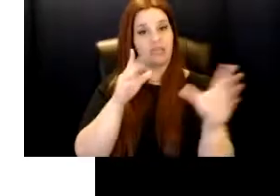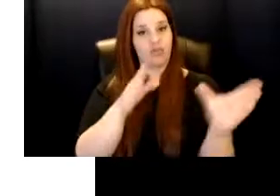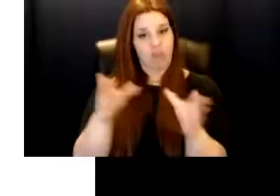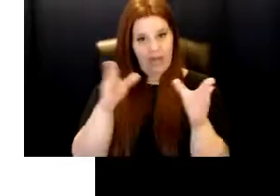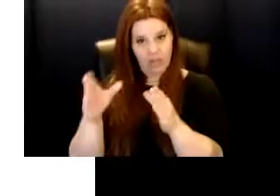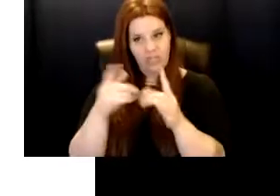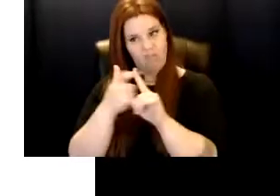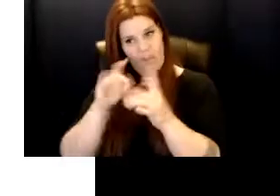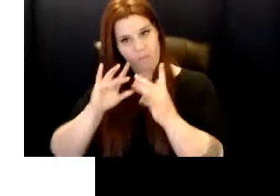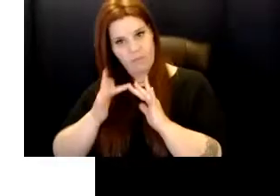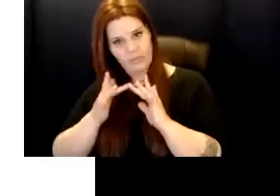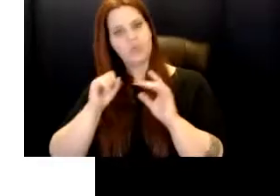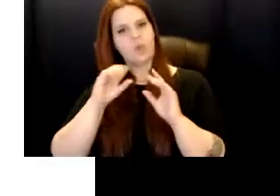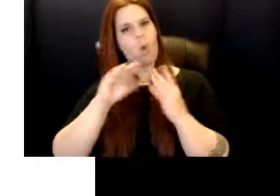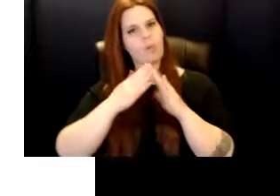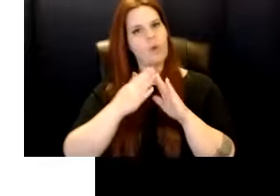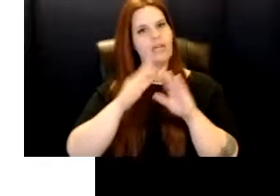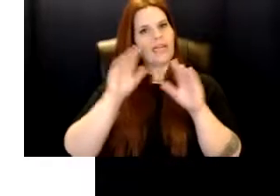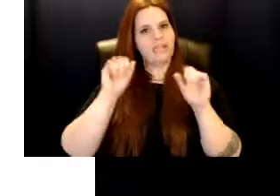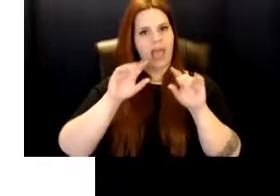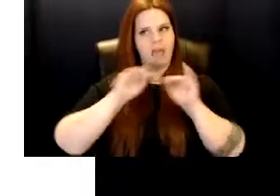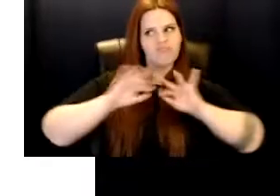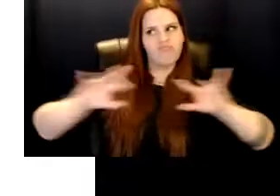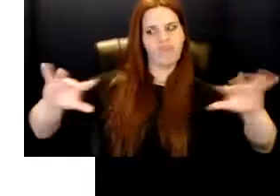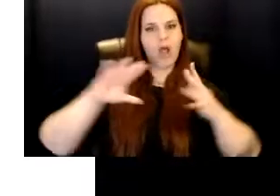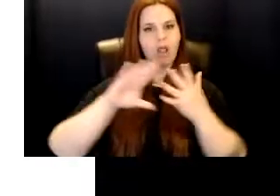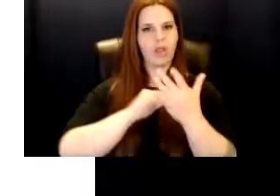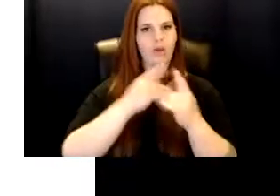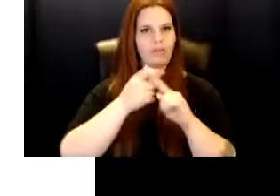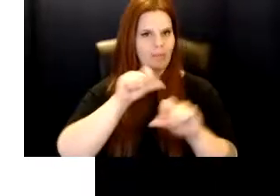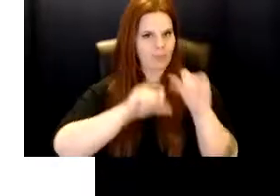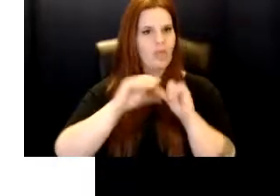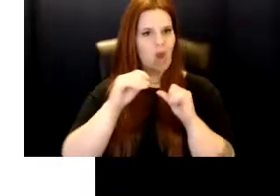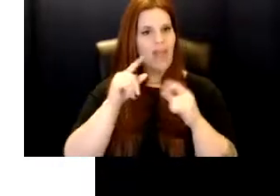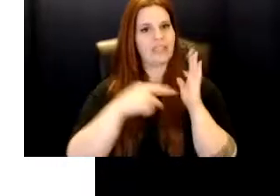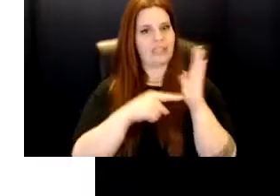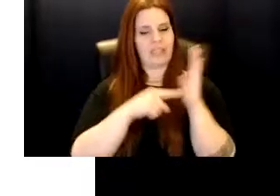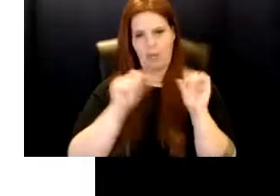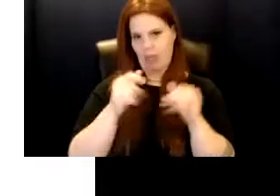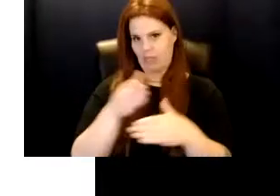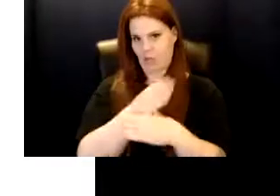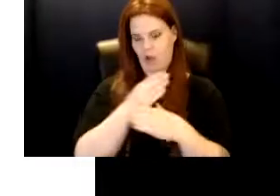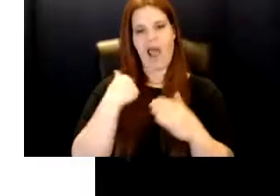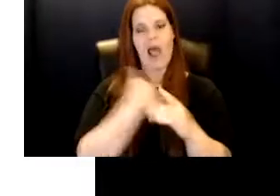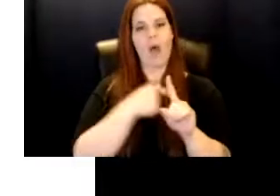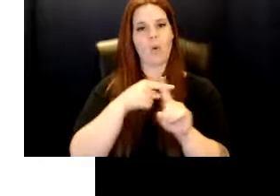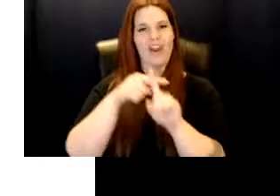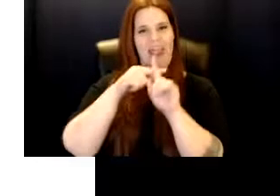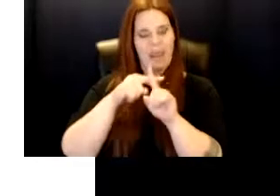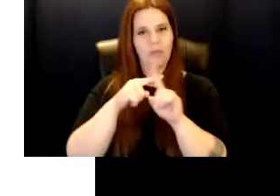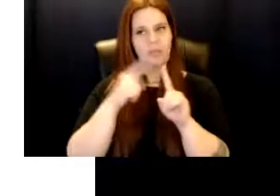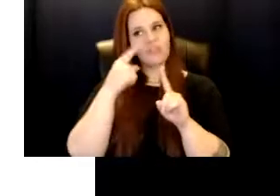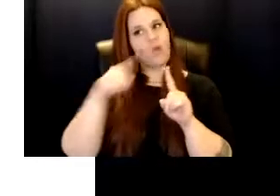can learn from each other and these examples can be shared. Our aim is for more communities to use these